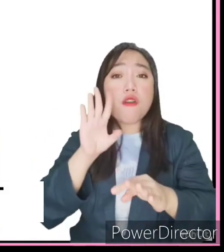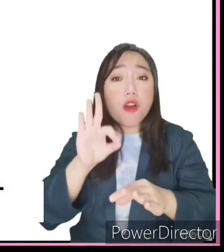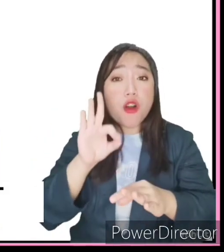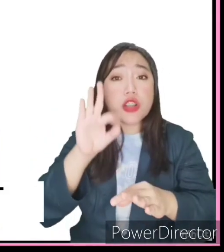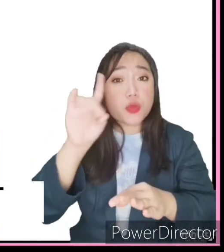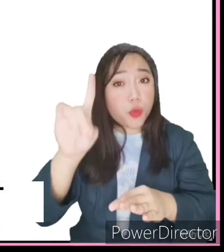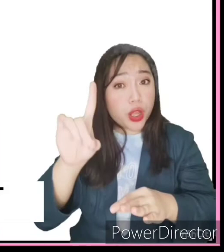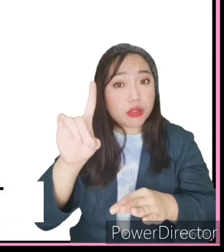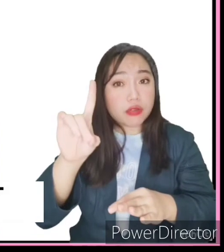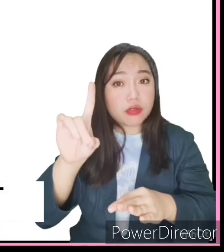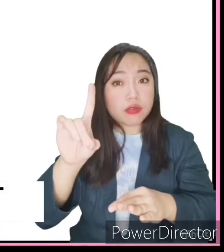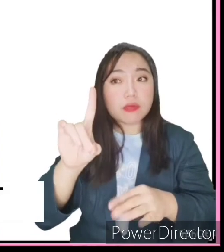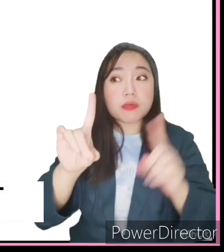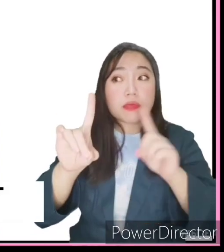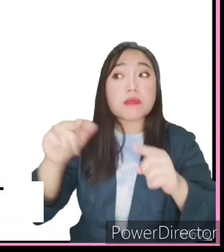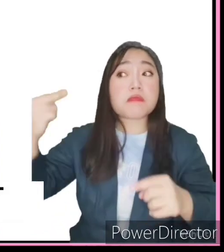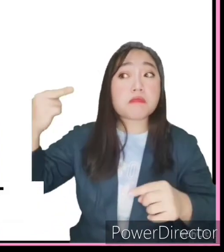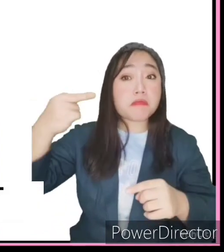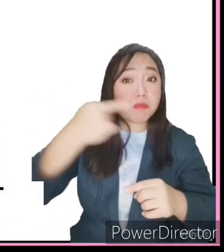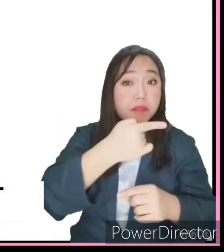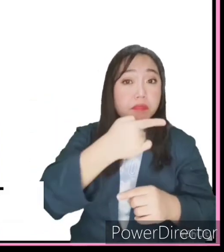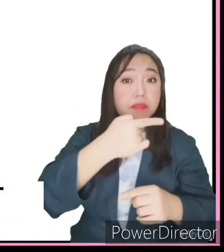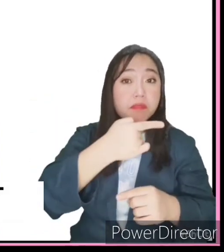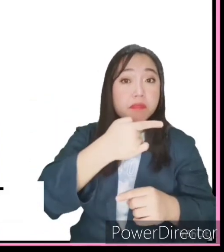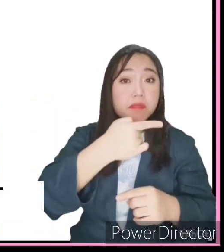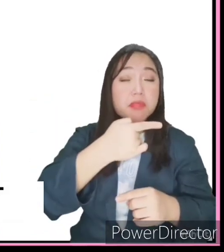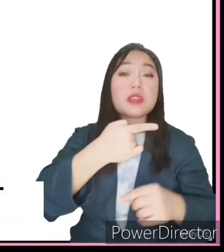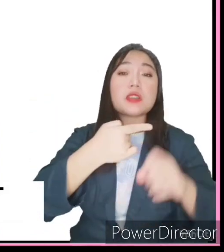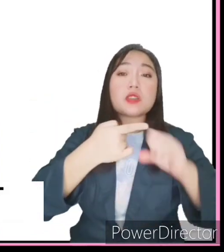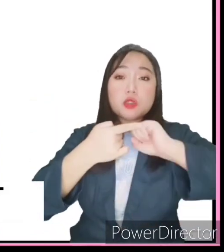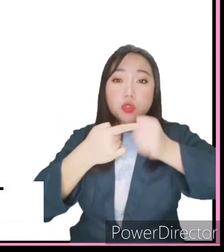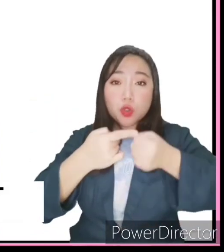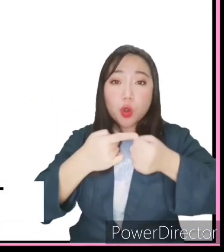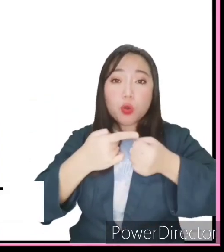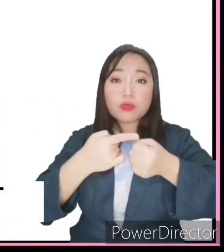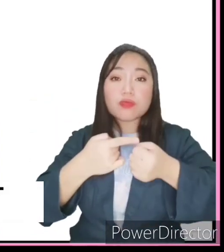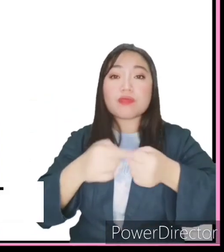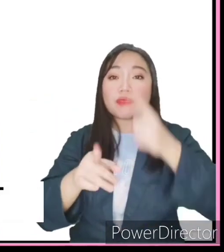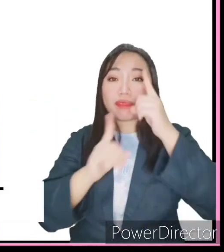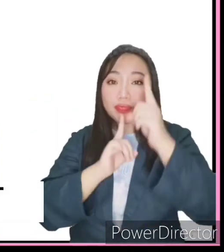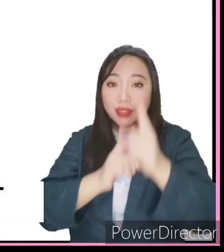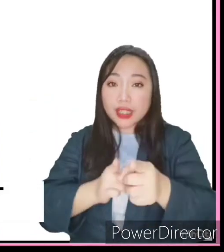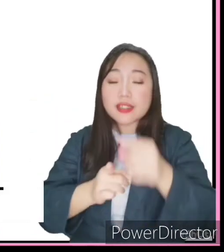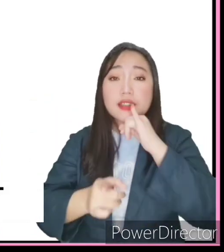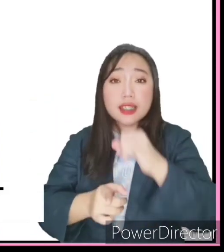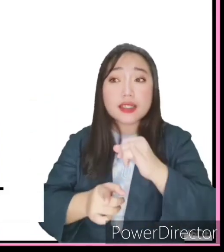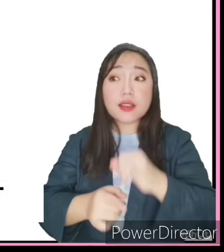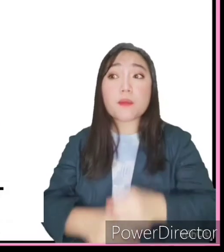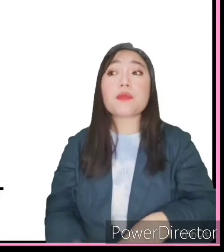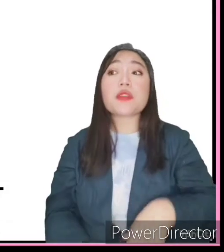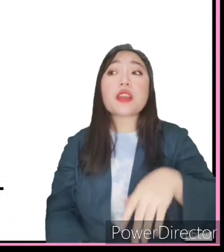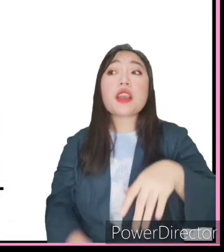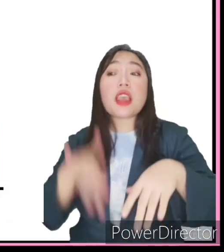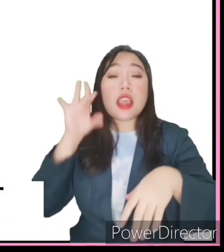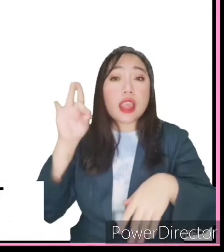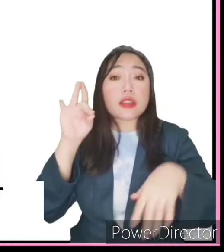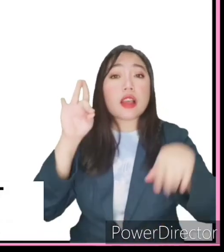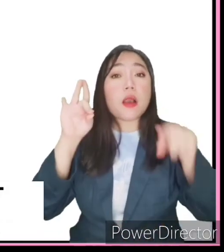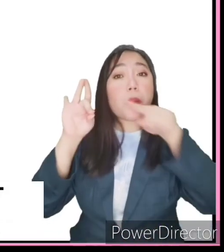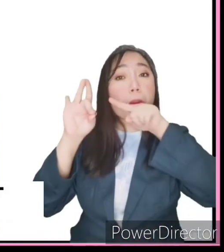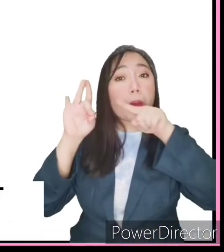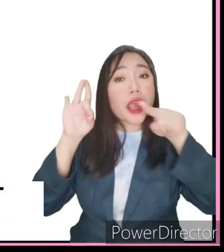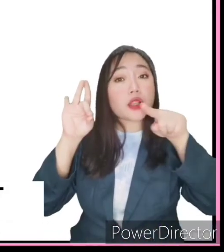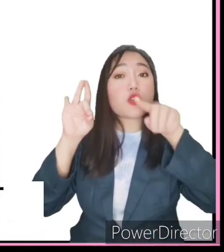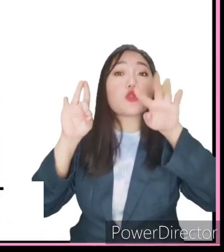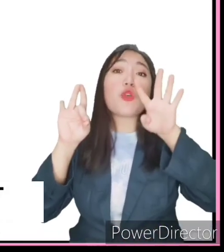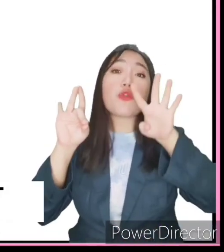the higher force, which is force 1. And that is going to the east. So just copy it. So the answer